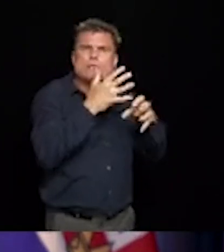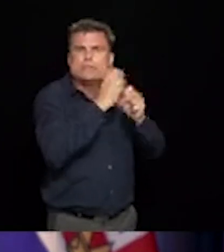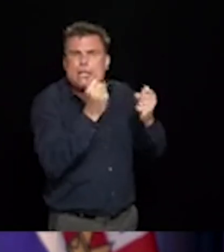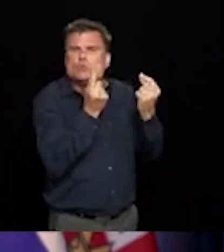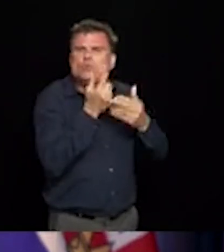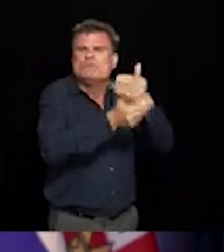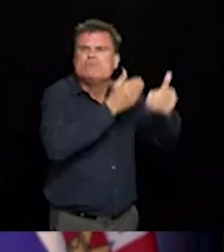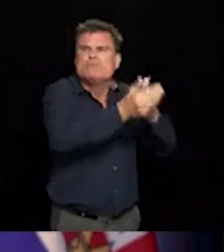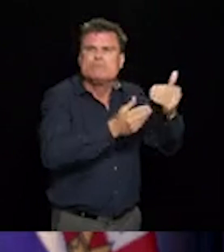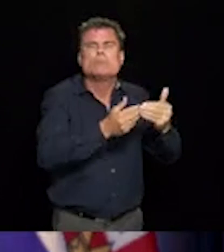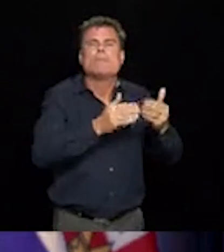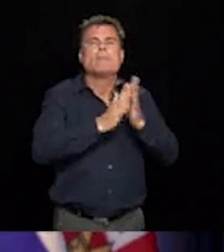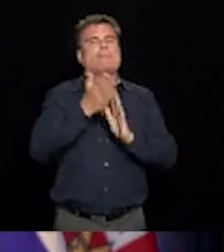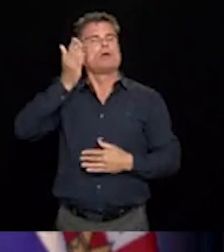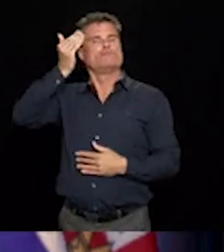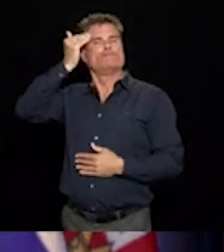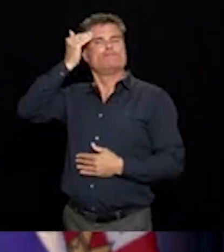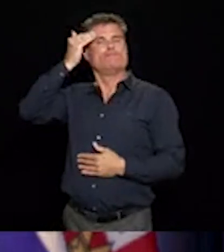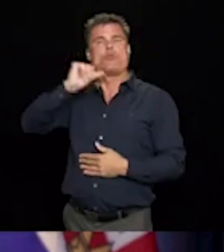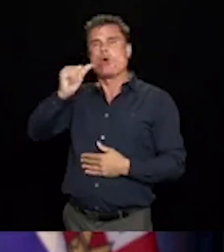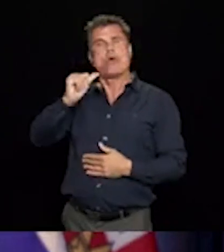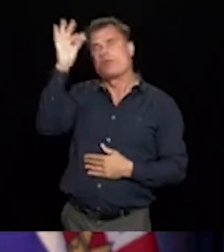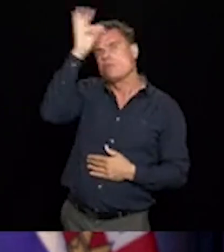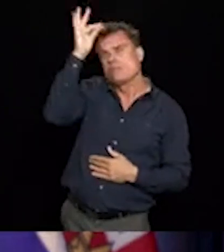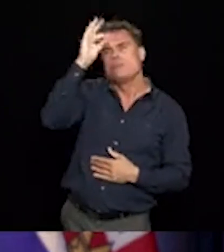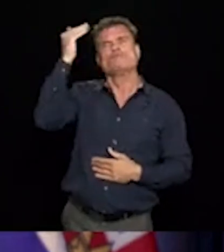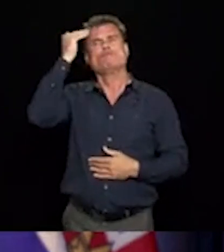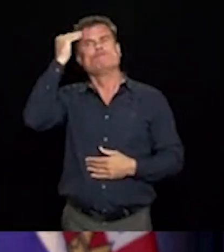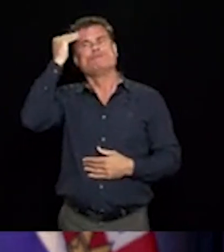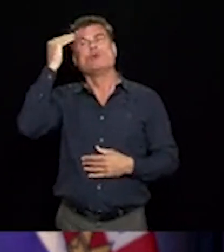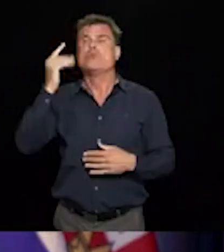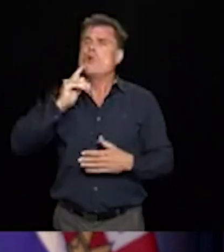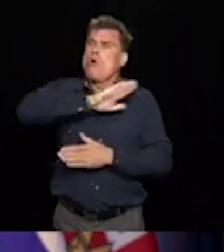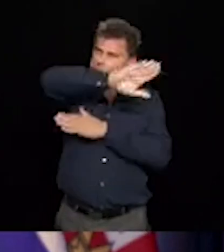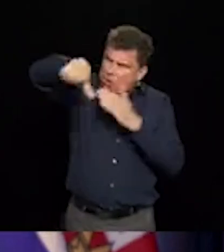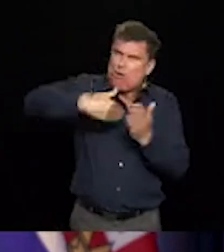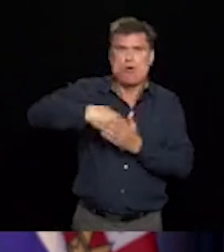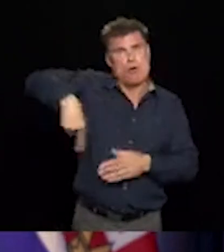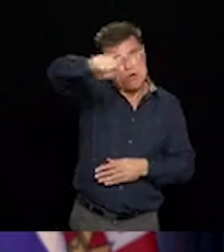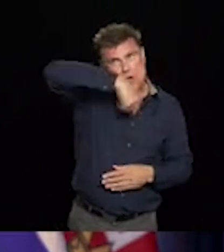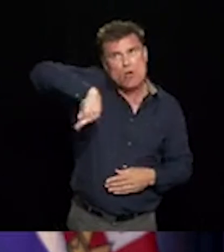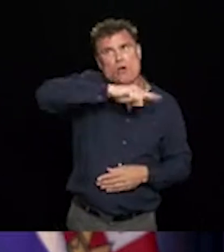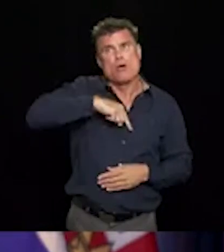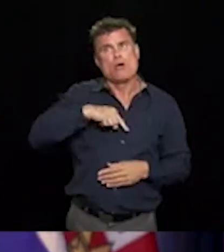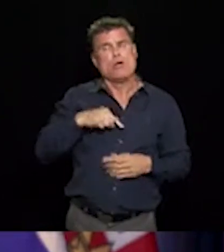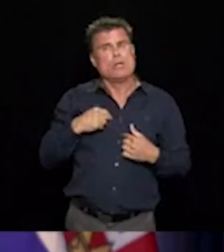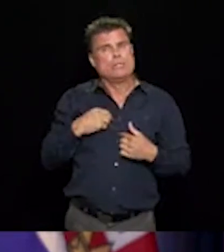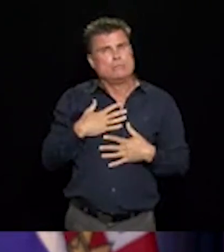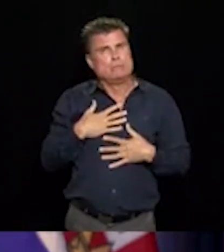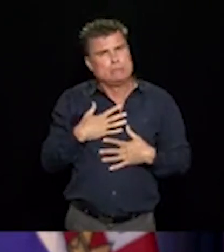registration. We're all living with a degree of uncertainty. That's part of life under this pandemic. Some school districts are going